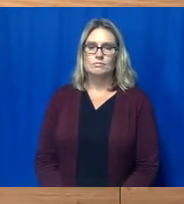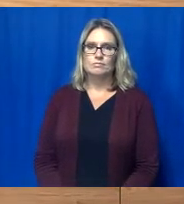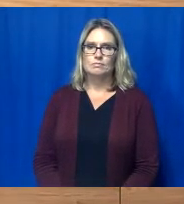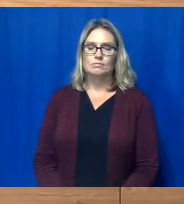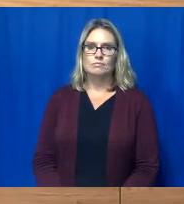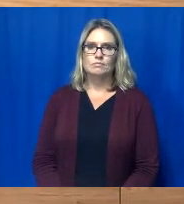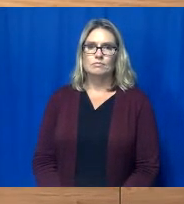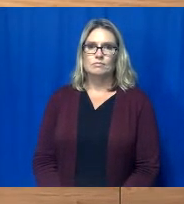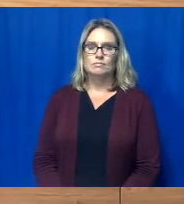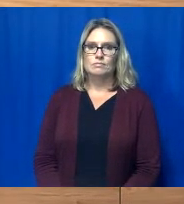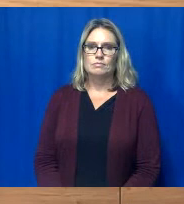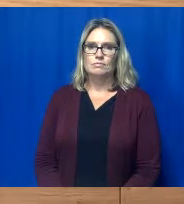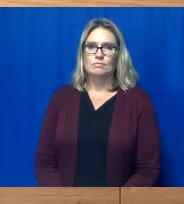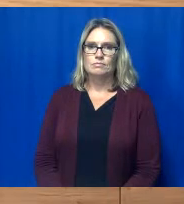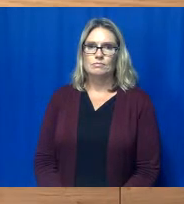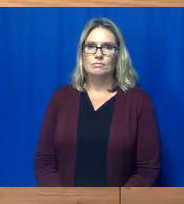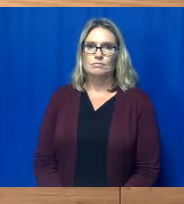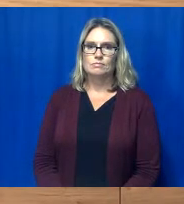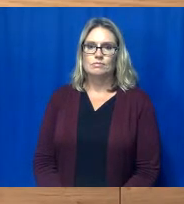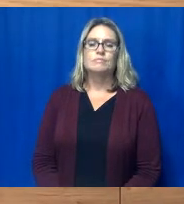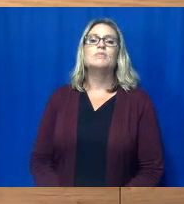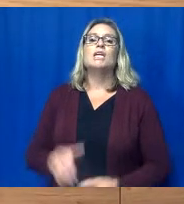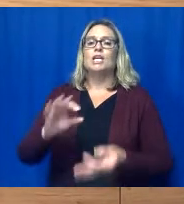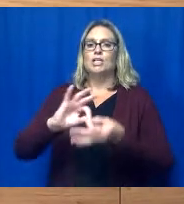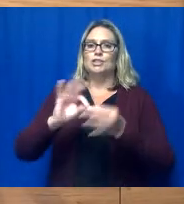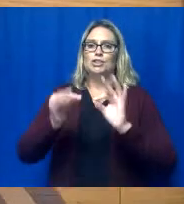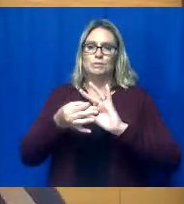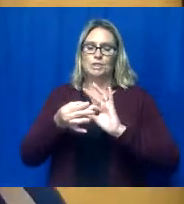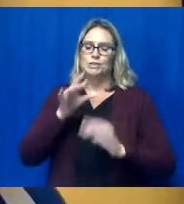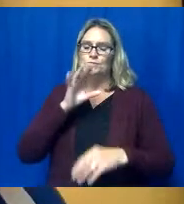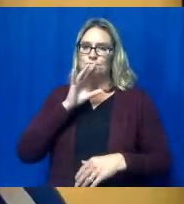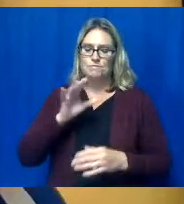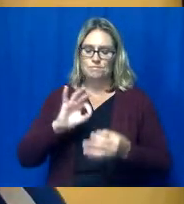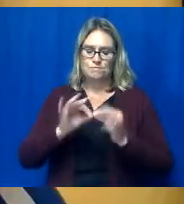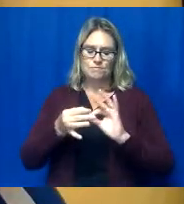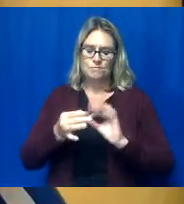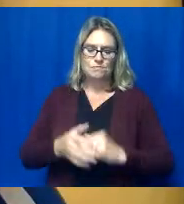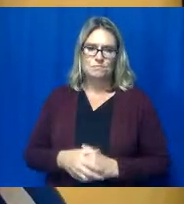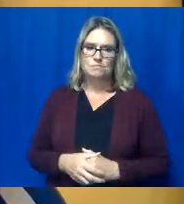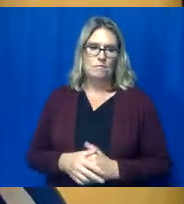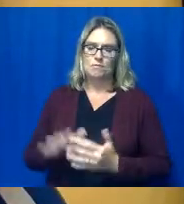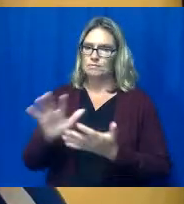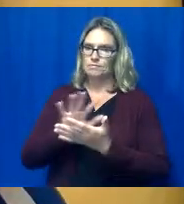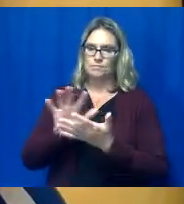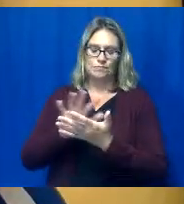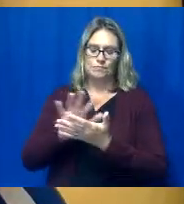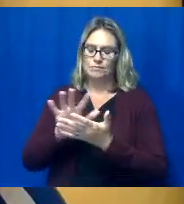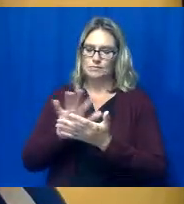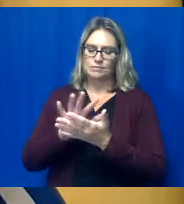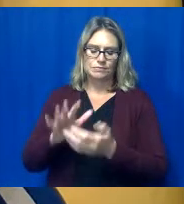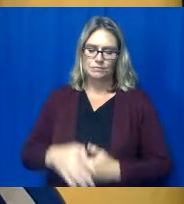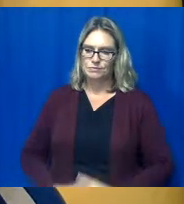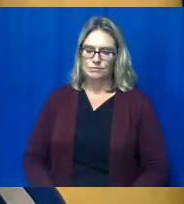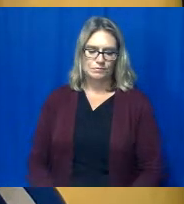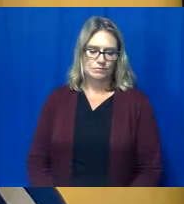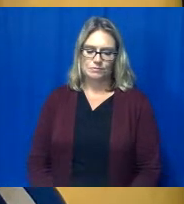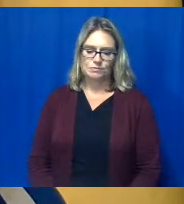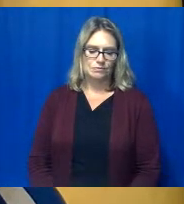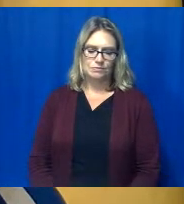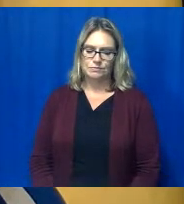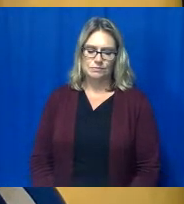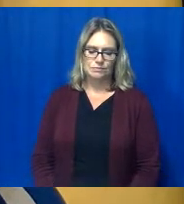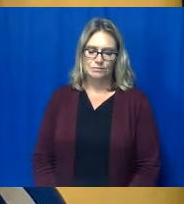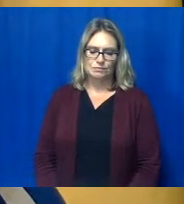I completely agree with Dr. Dornan has mentioned, but I would like to add that our priority is to maintain